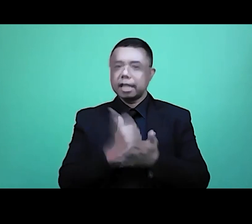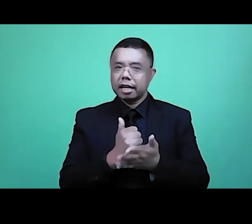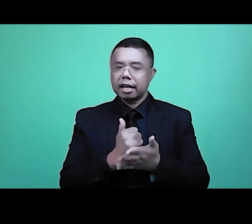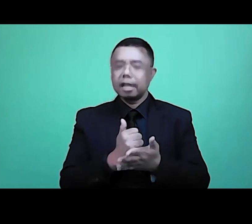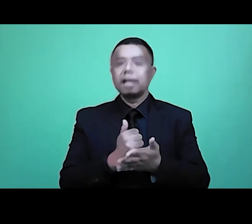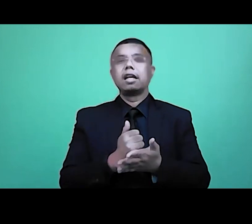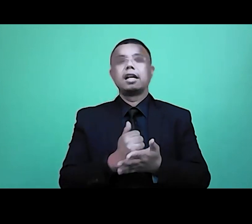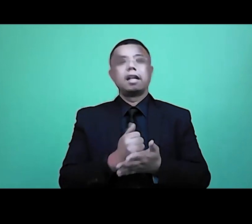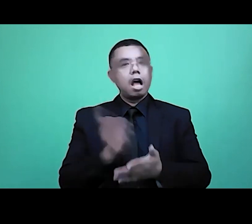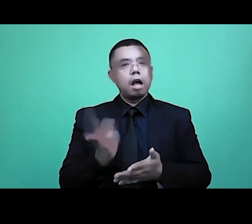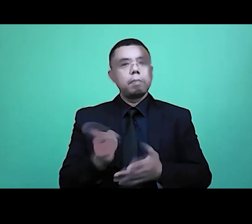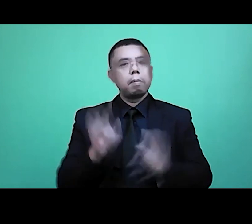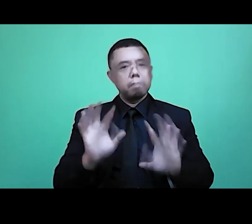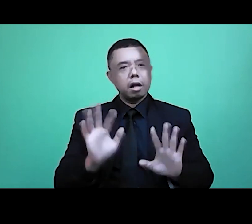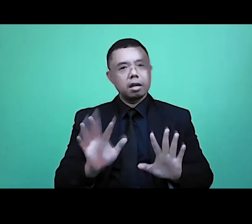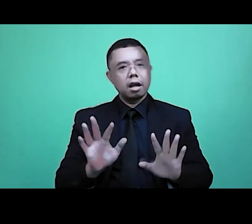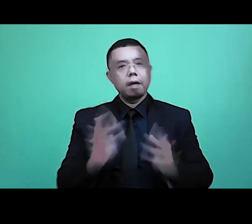business.